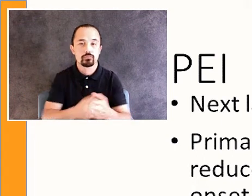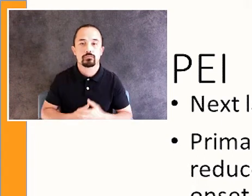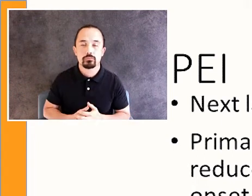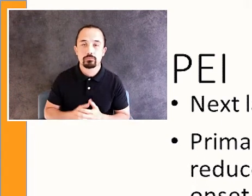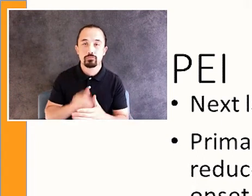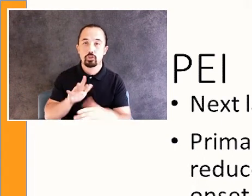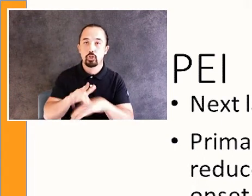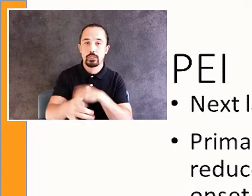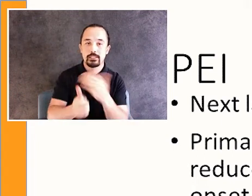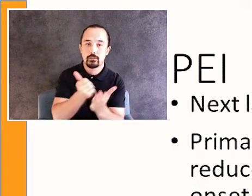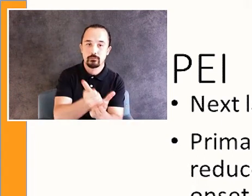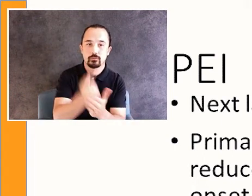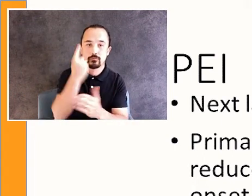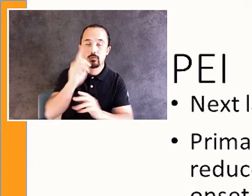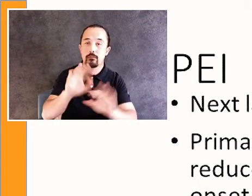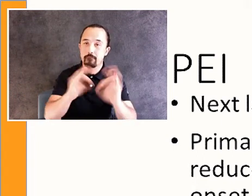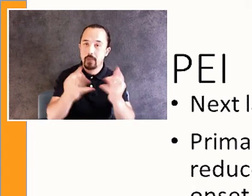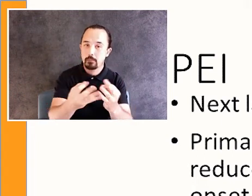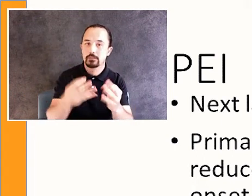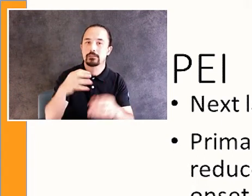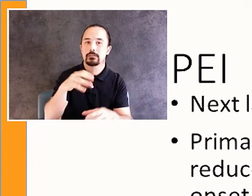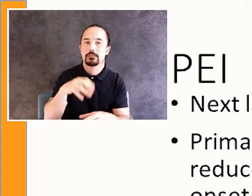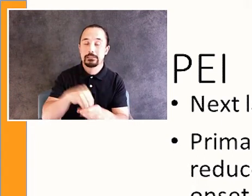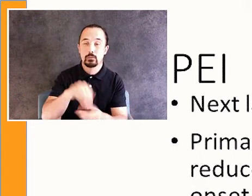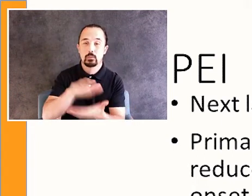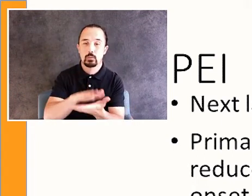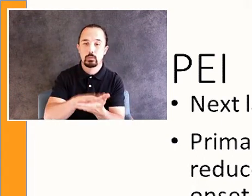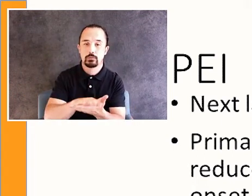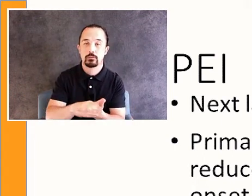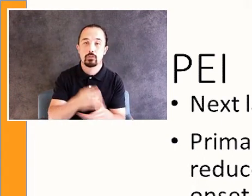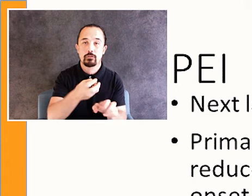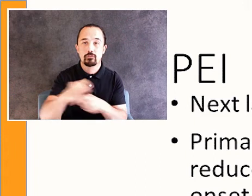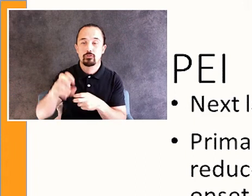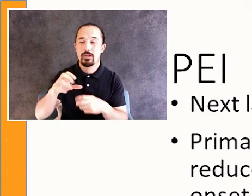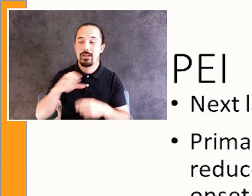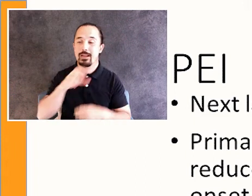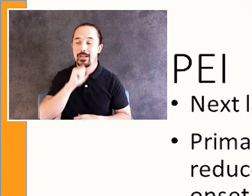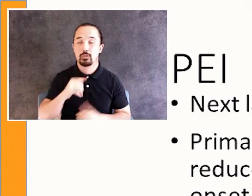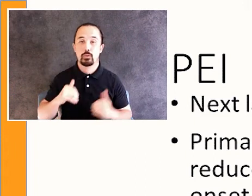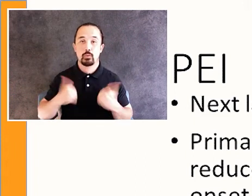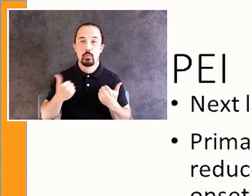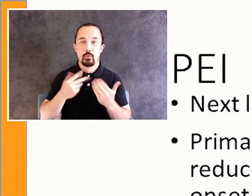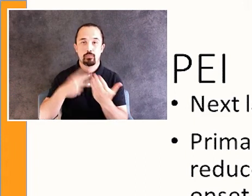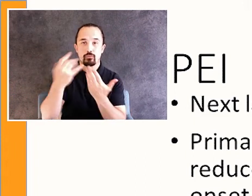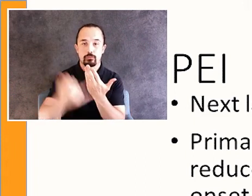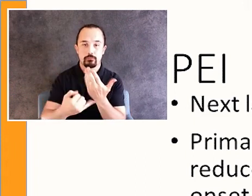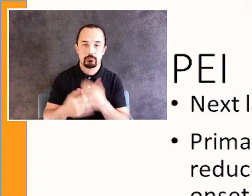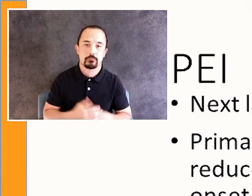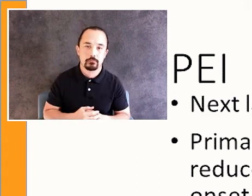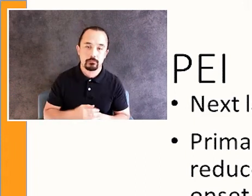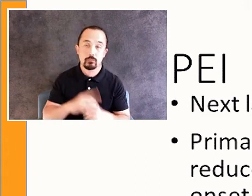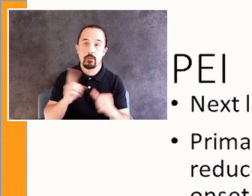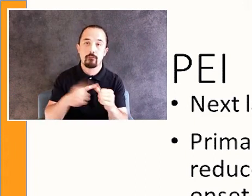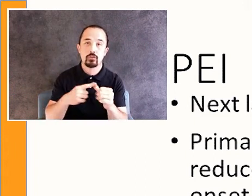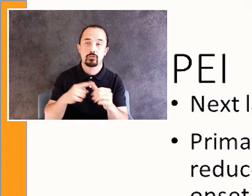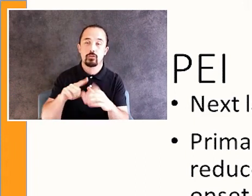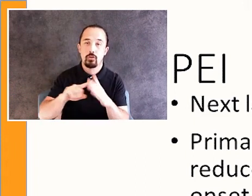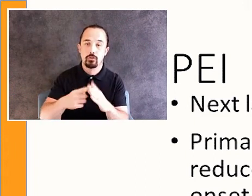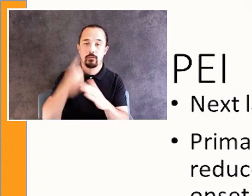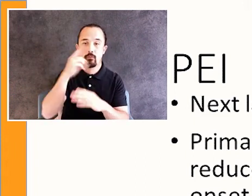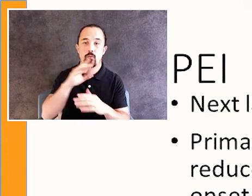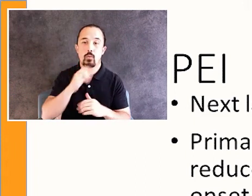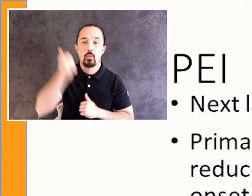early intervention for families and schools, a transitional age youth project, first onset for older